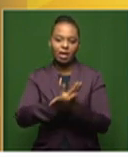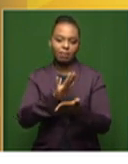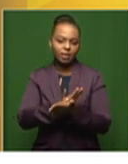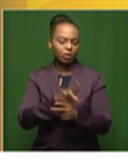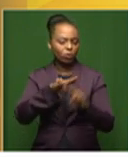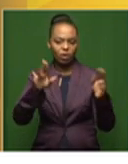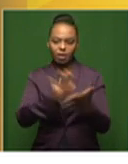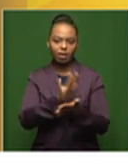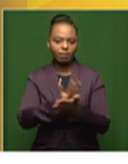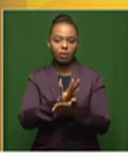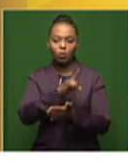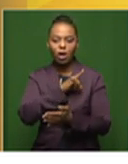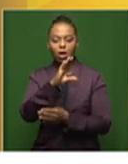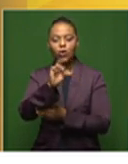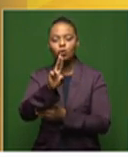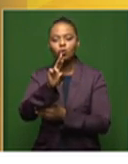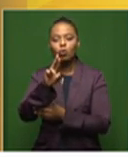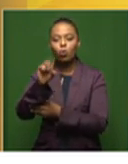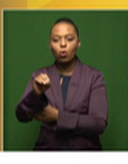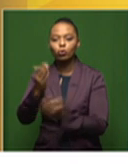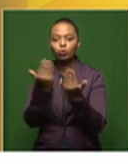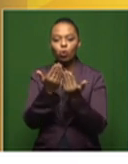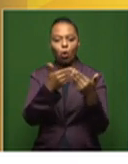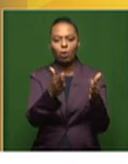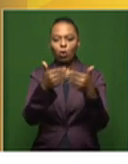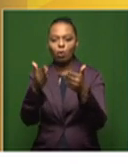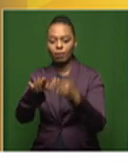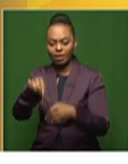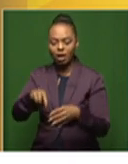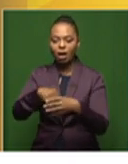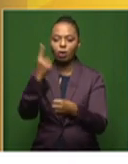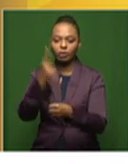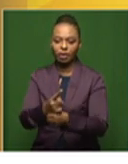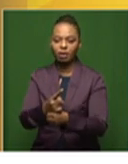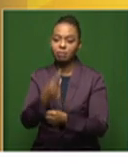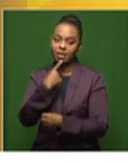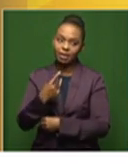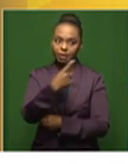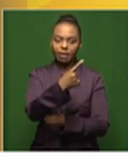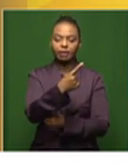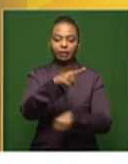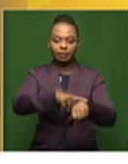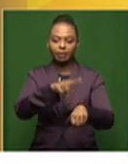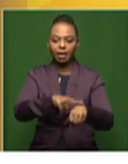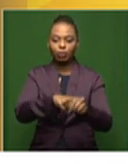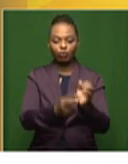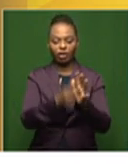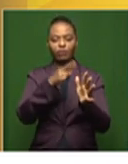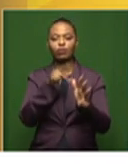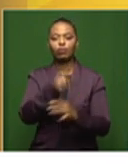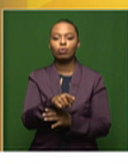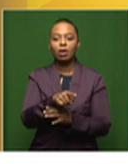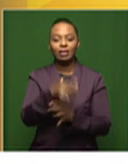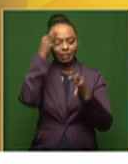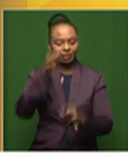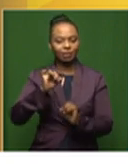are open in Gauteng. And I've given them the necessary time to review that decision. As we've indicated, there are some